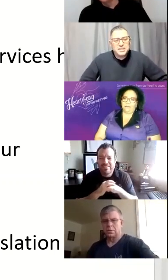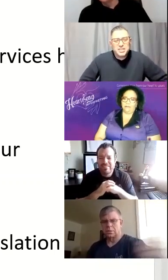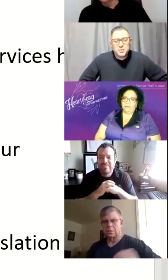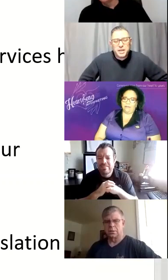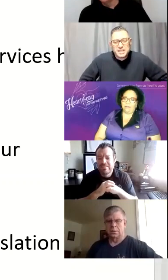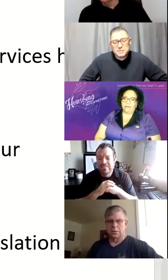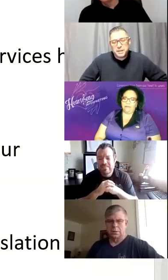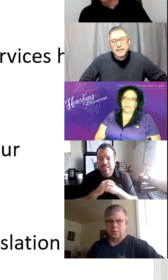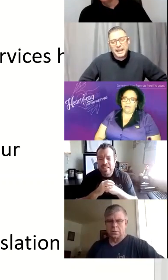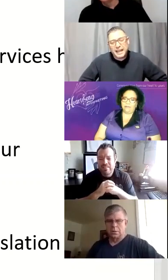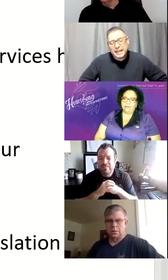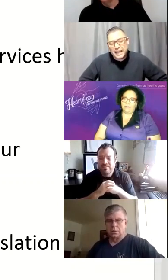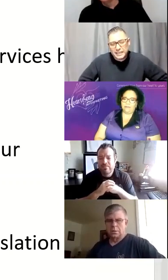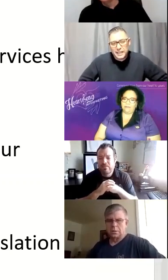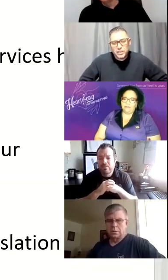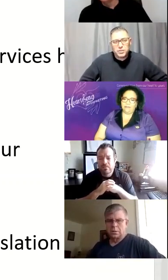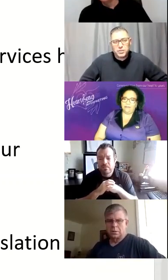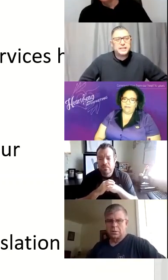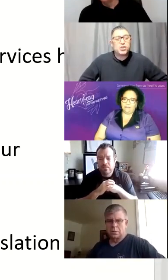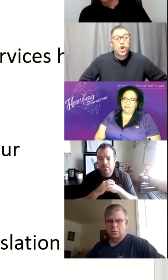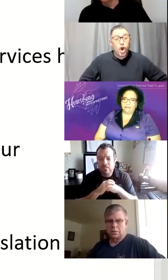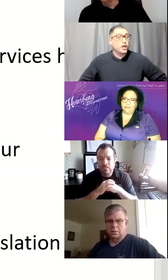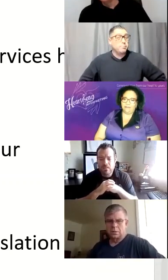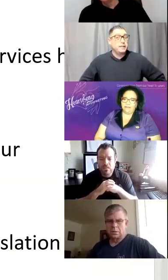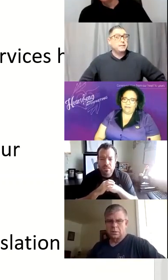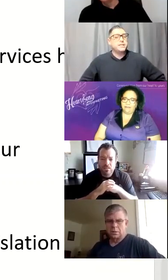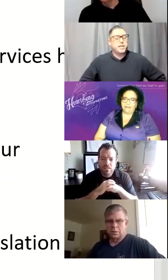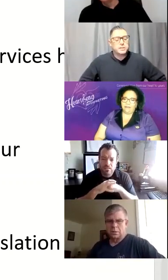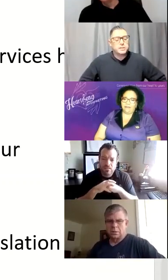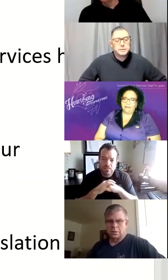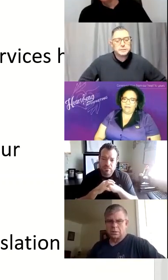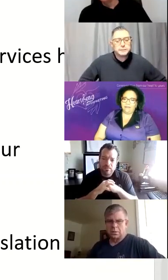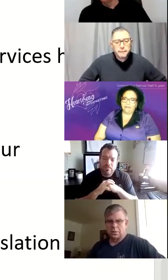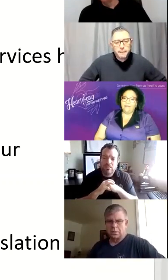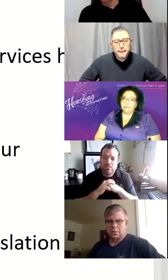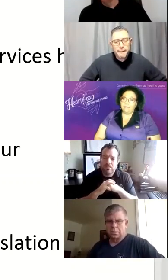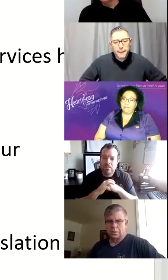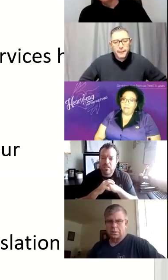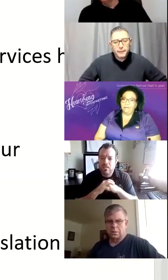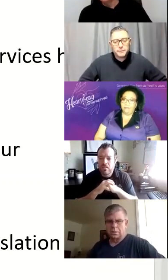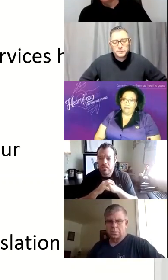what the situation is. But yeah, I do understand that there are gonna be limitations.